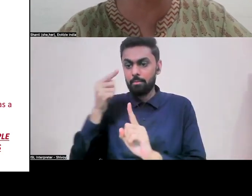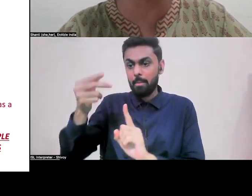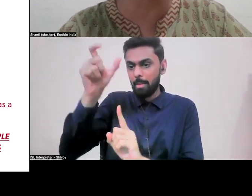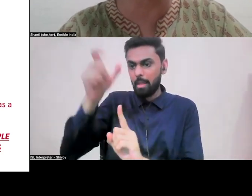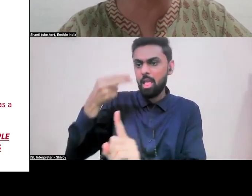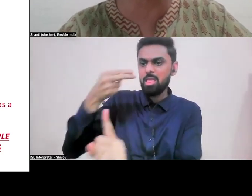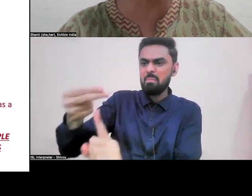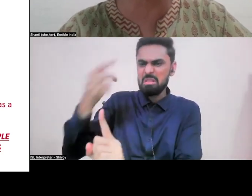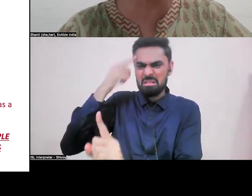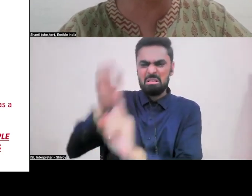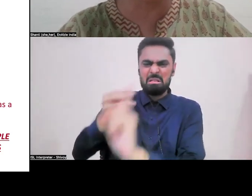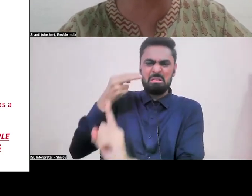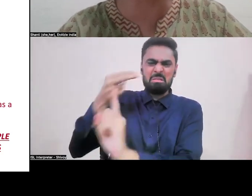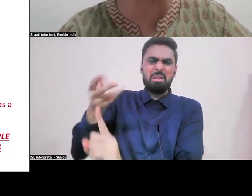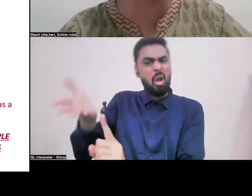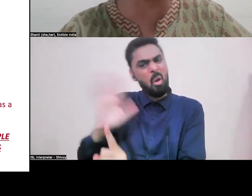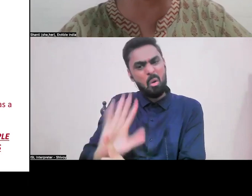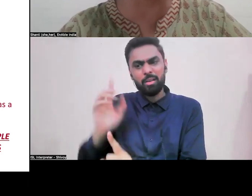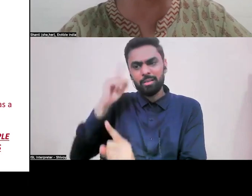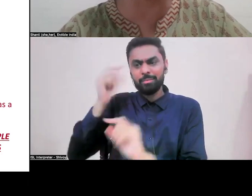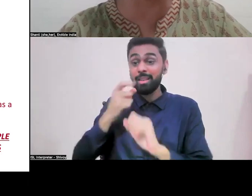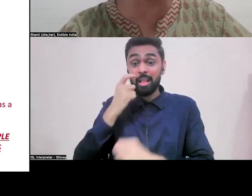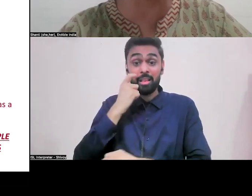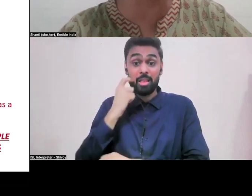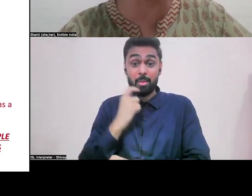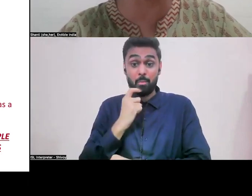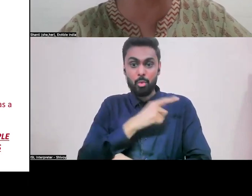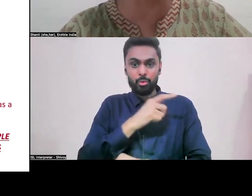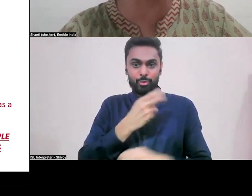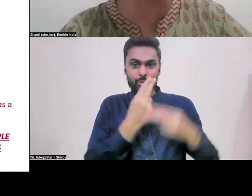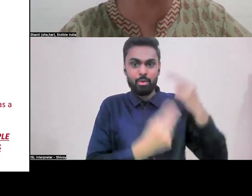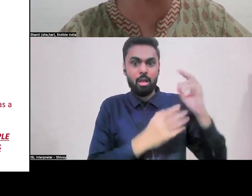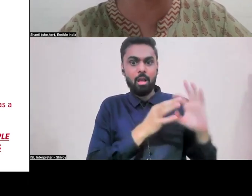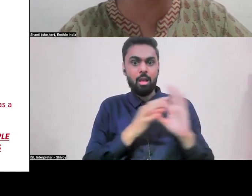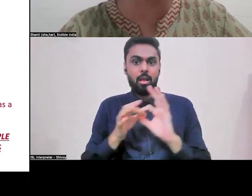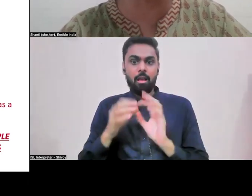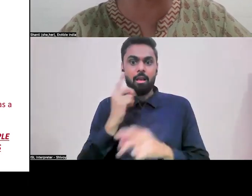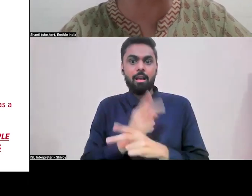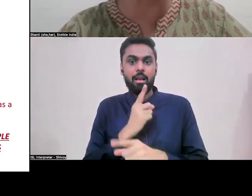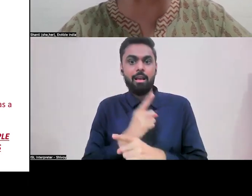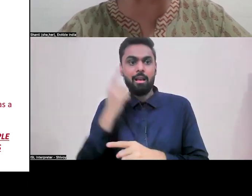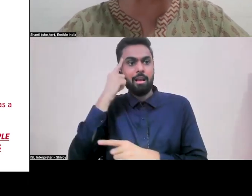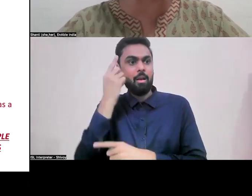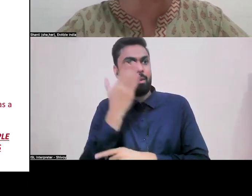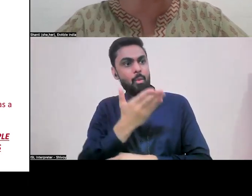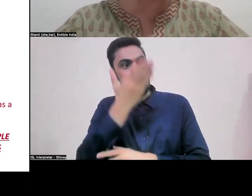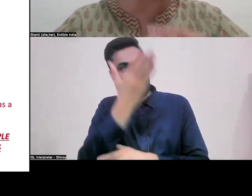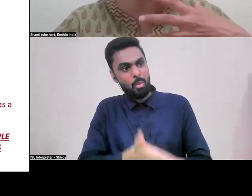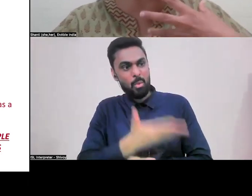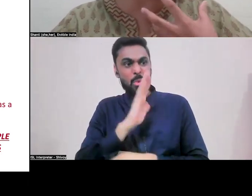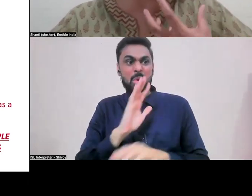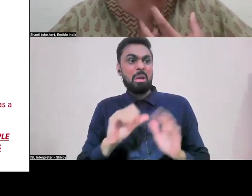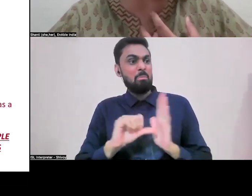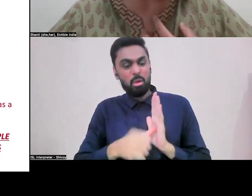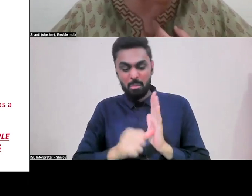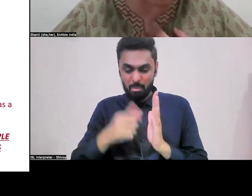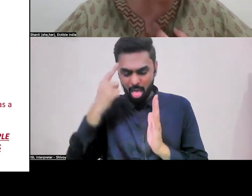person judgmental. This is about Nipun's story when we were actually talking. How a teacher actually said that now. Yeah, and